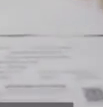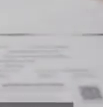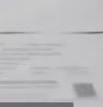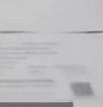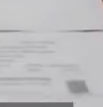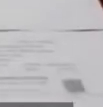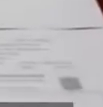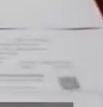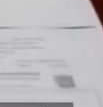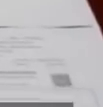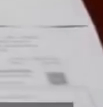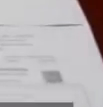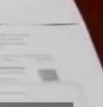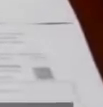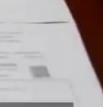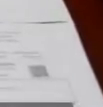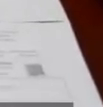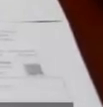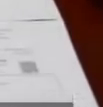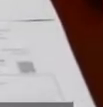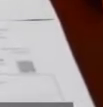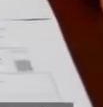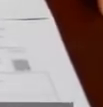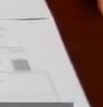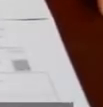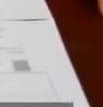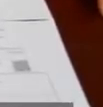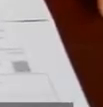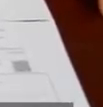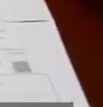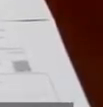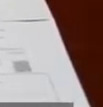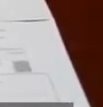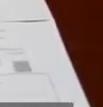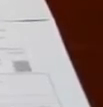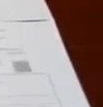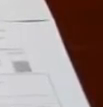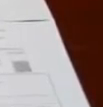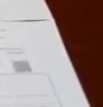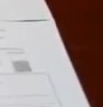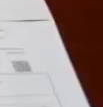in which many of the steps are automated.